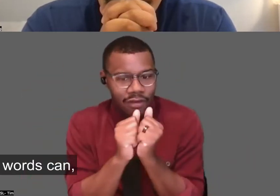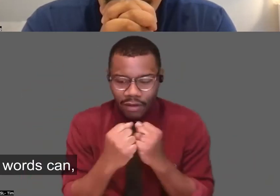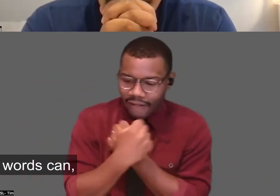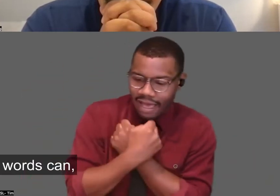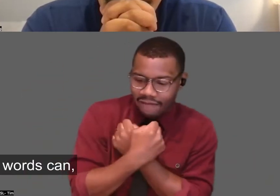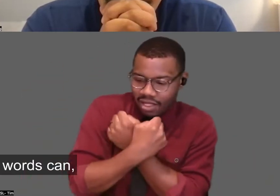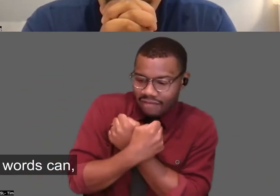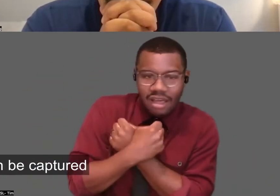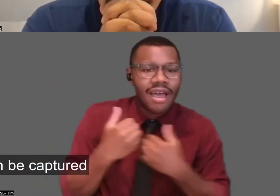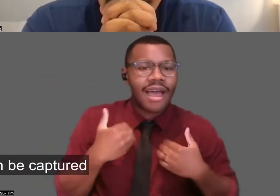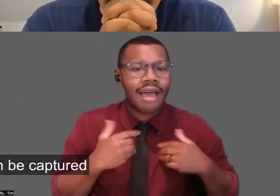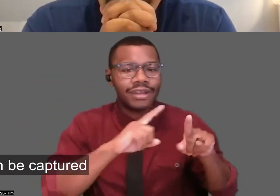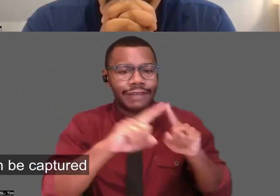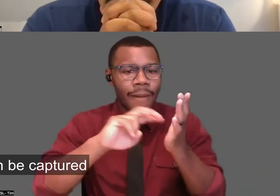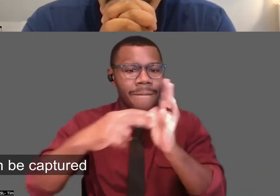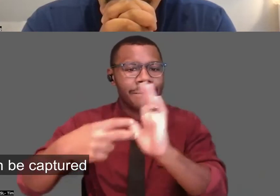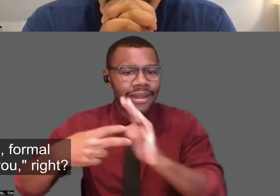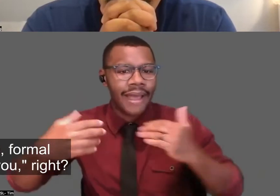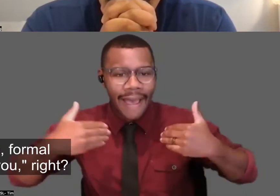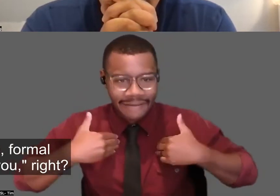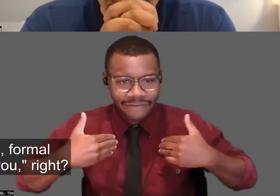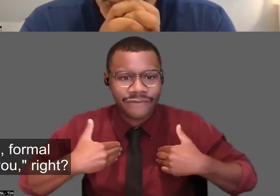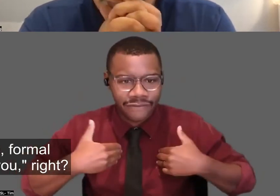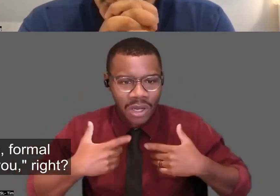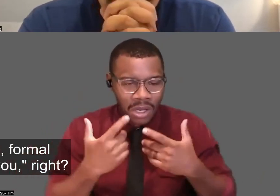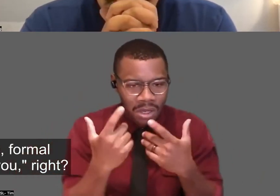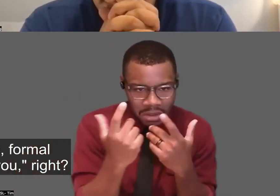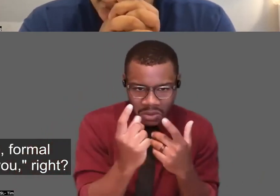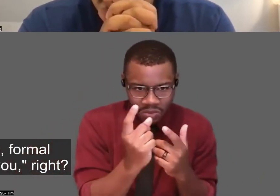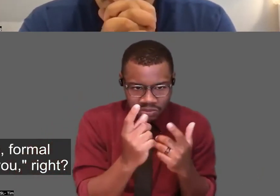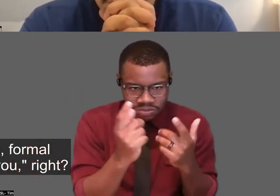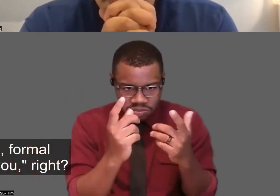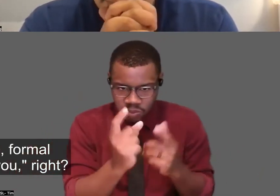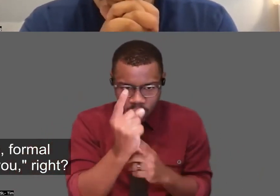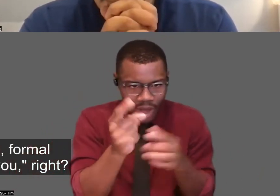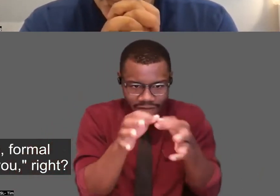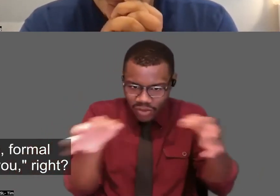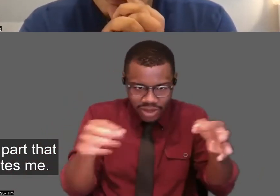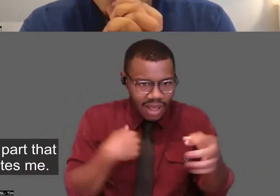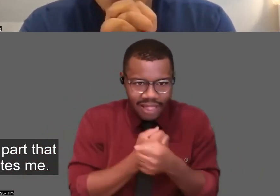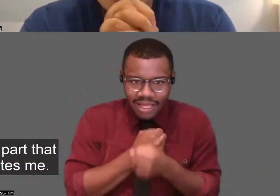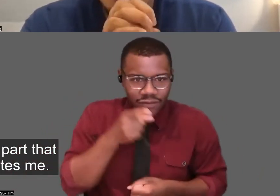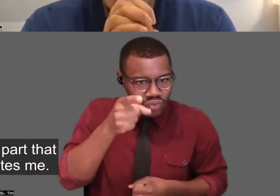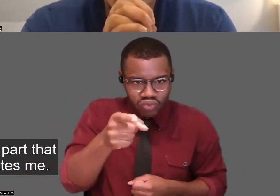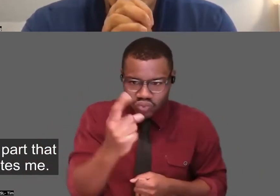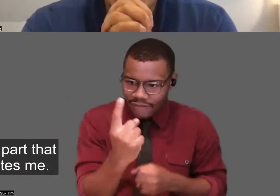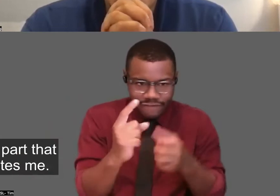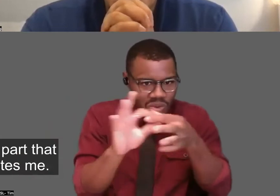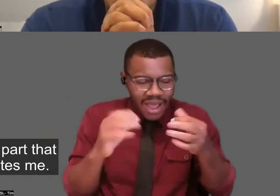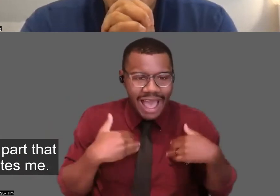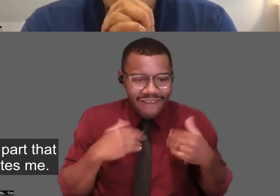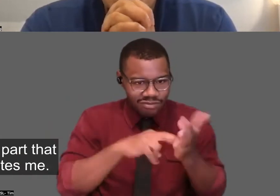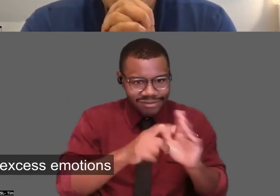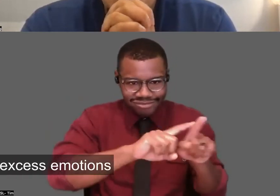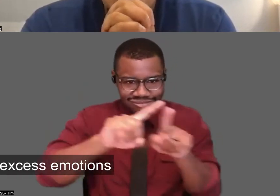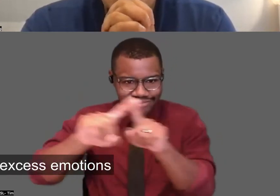so all those things can be captured in that simple formal phrase, I love you, right? And that's the part that really fascinates